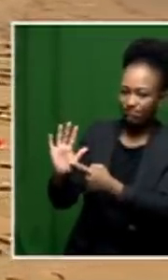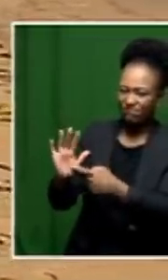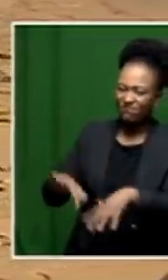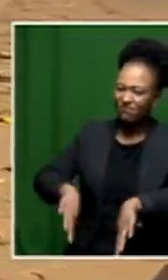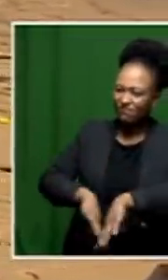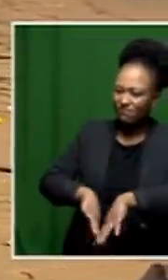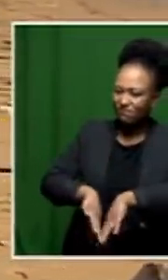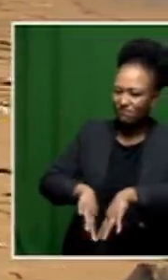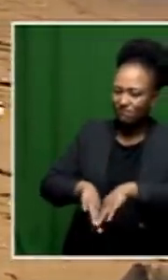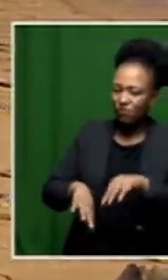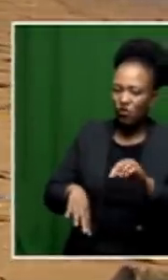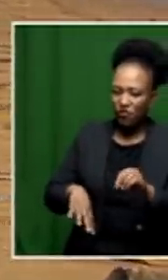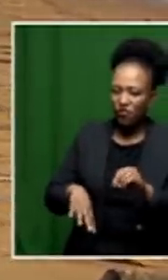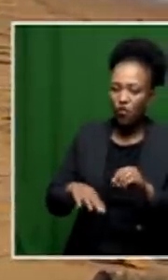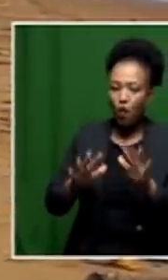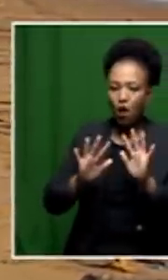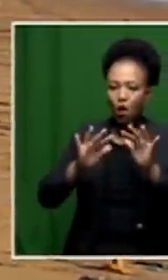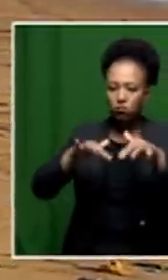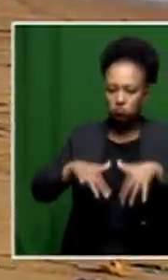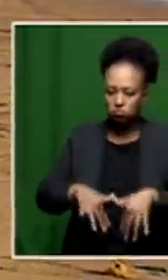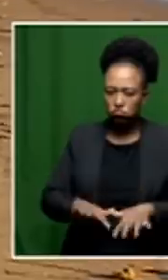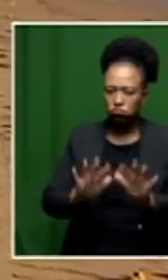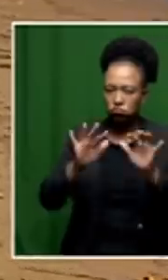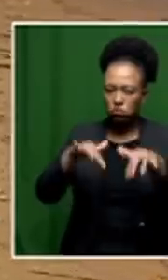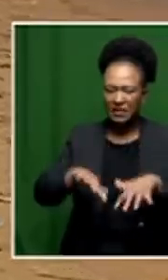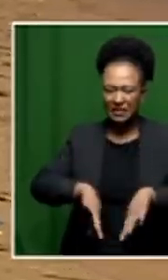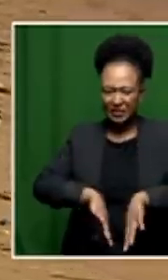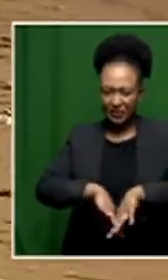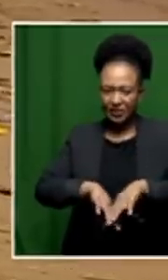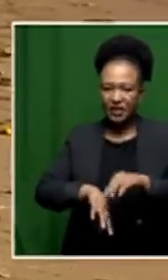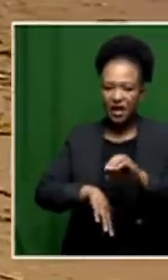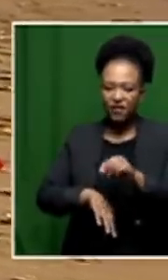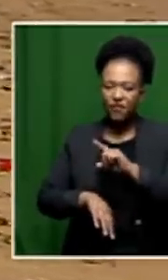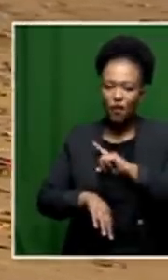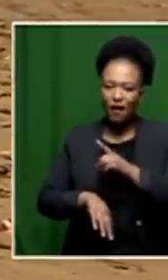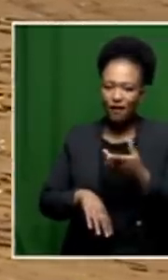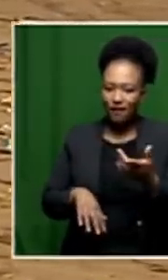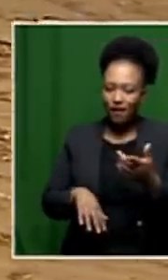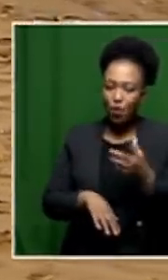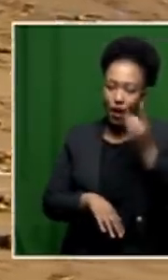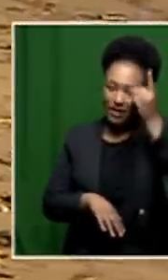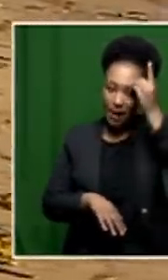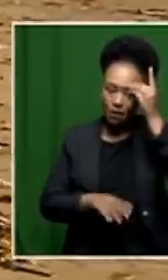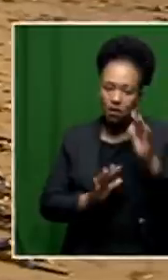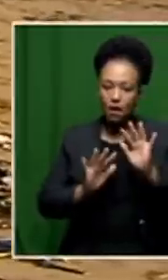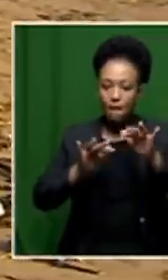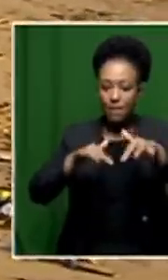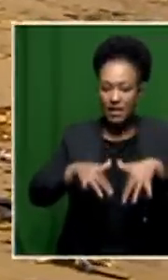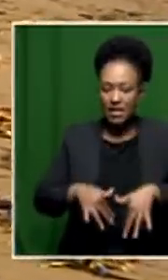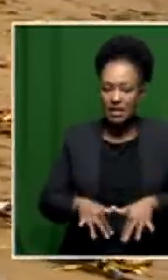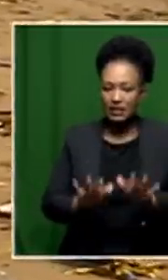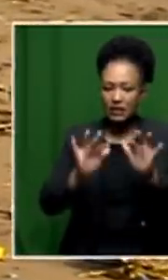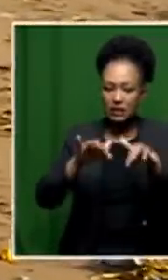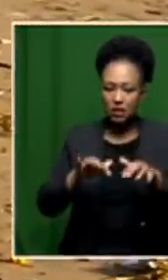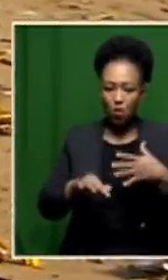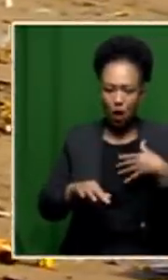dirty the ocean is where we are at the Durban Beach Front. What you see in your visuals, Sakina, is